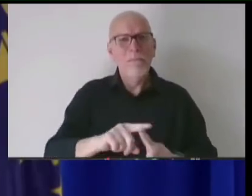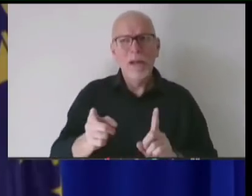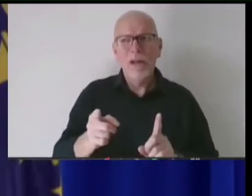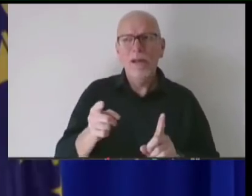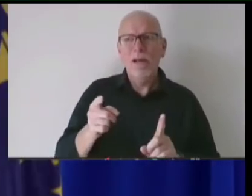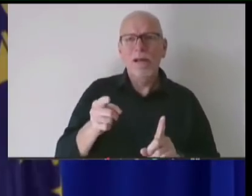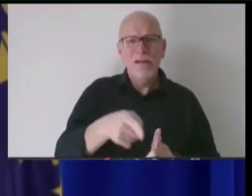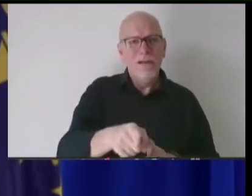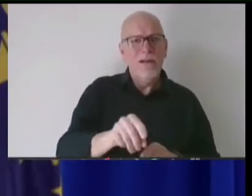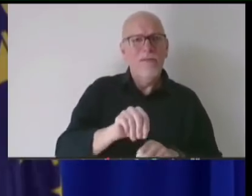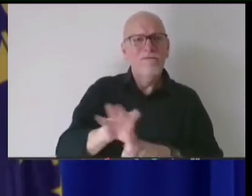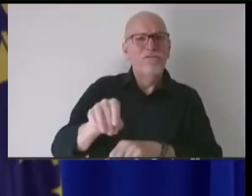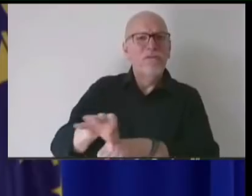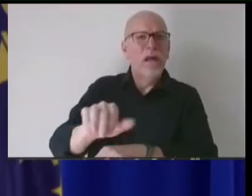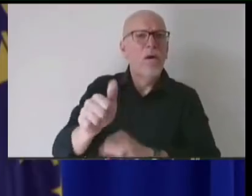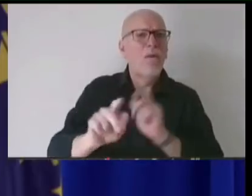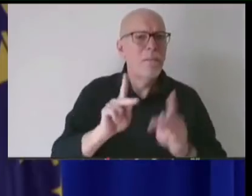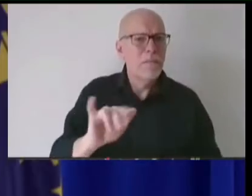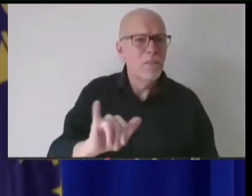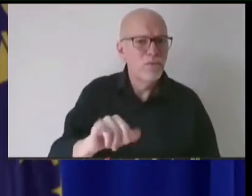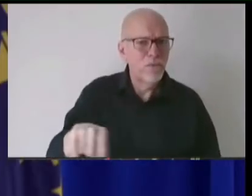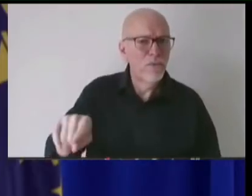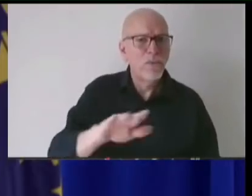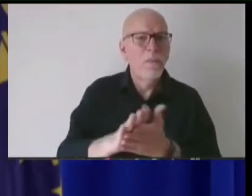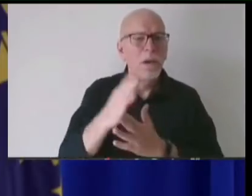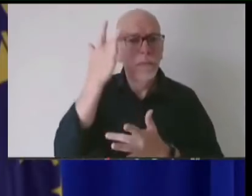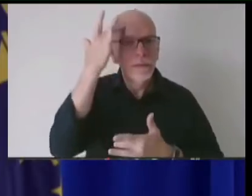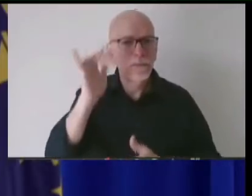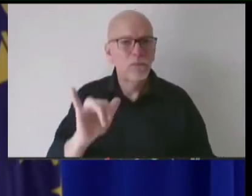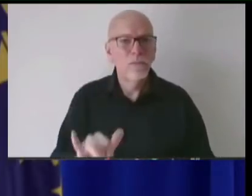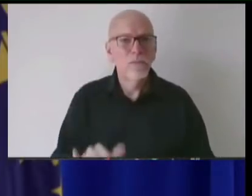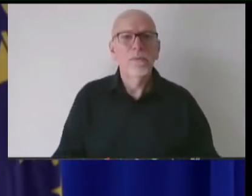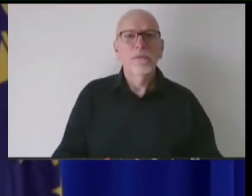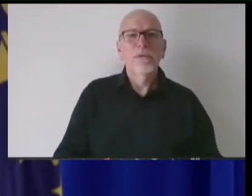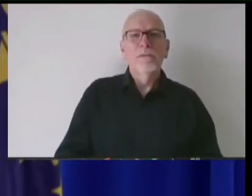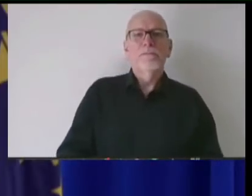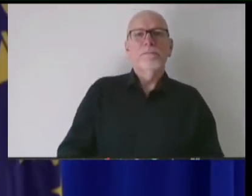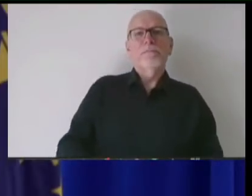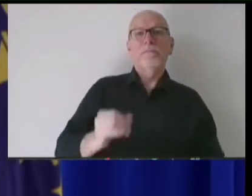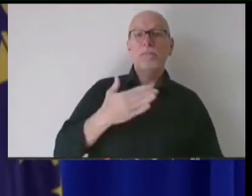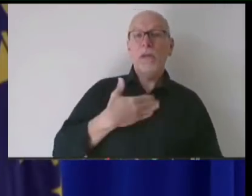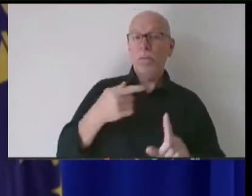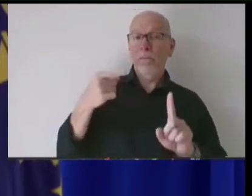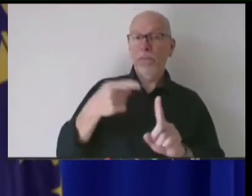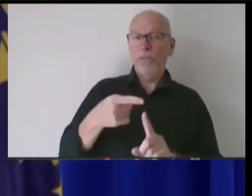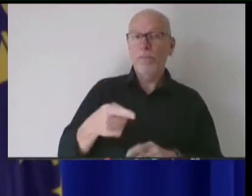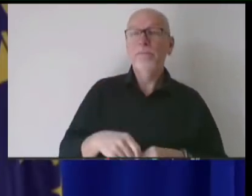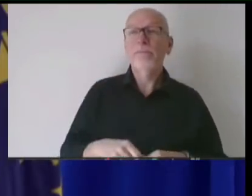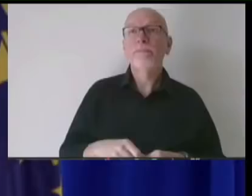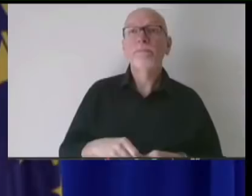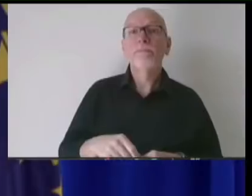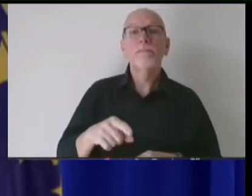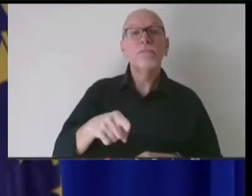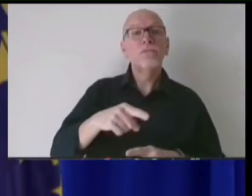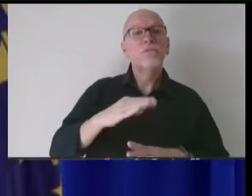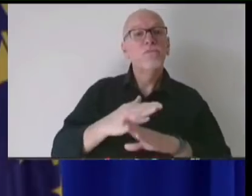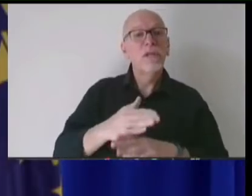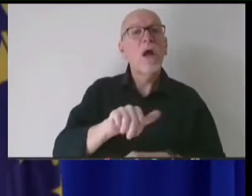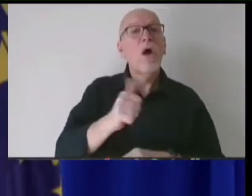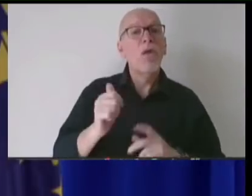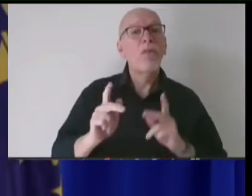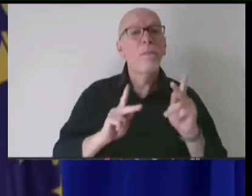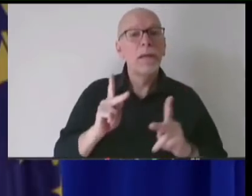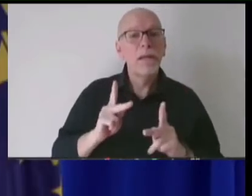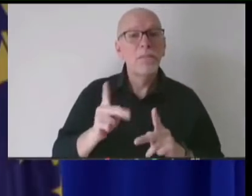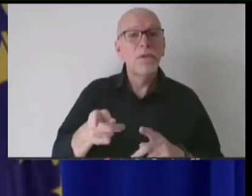infecting other people who are also getting very sick from it. And a point that I think we made in our talking points, and that is it's preventing other people from having